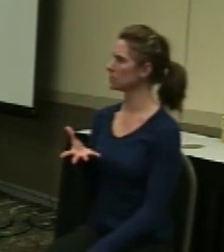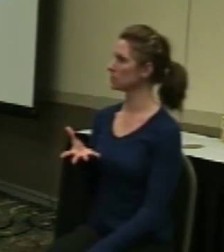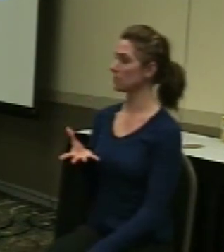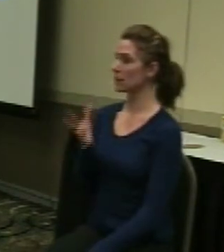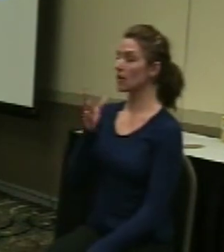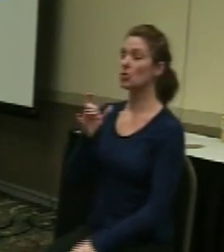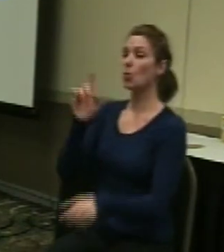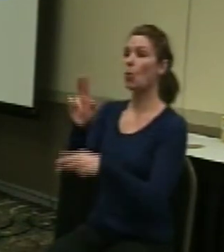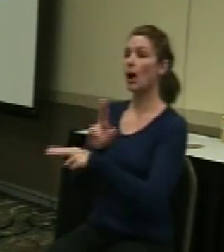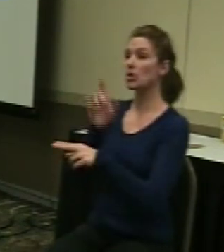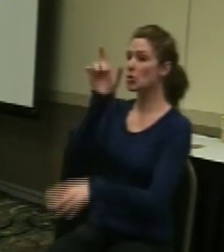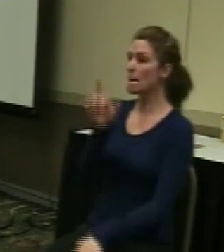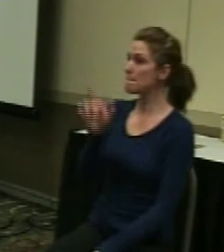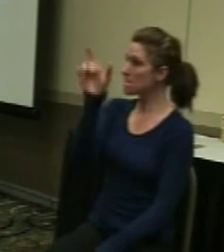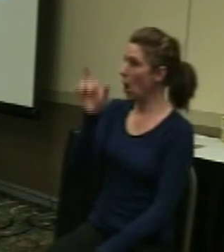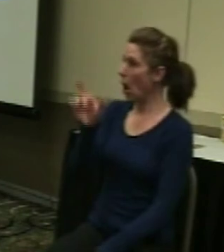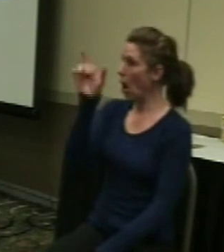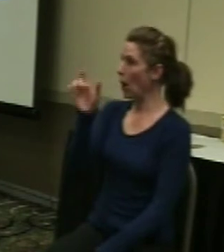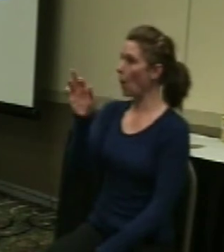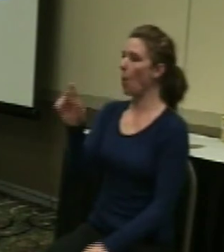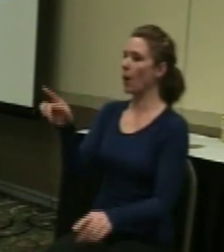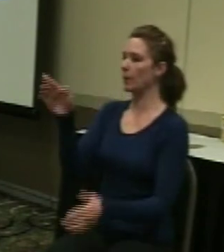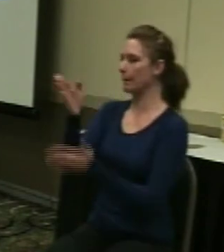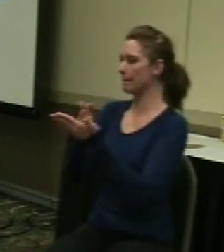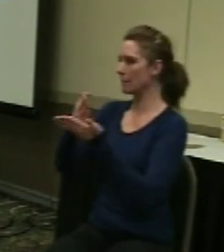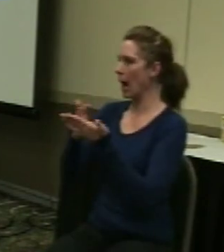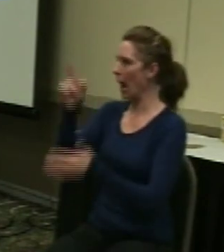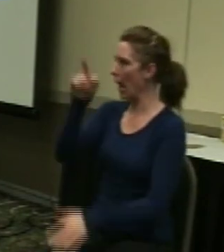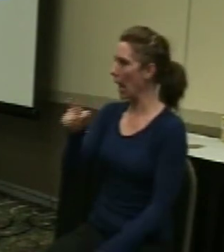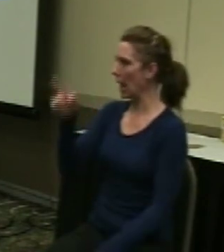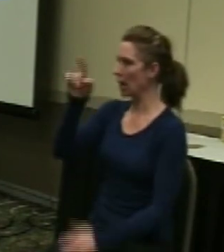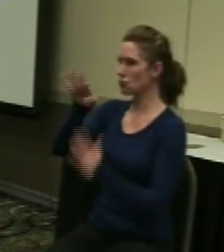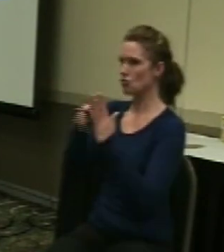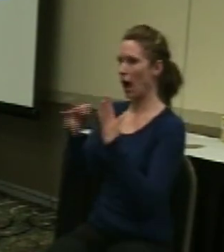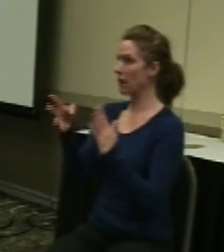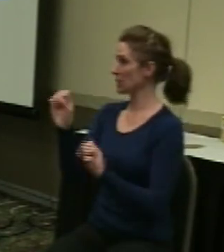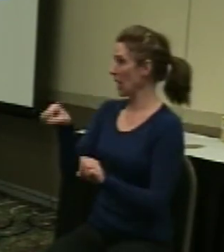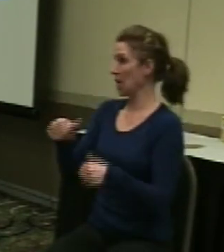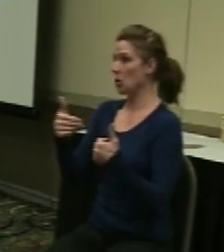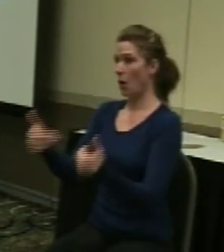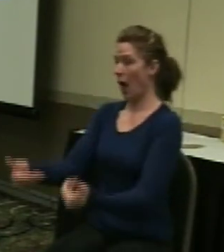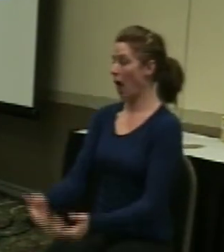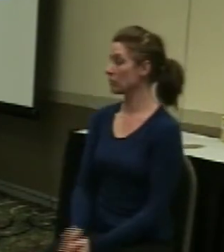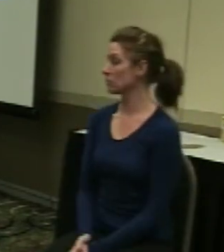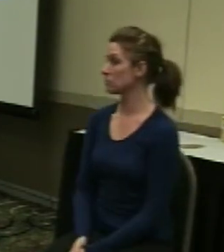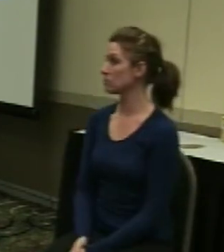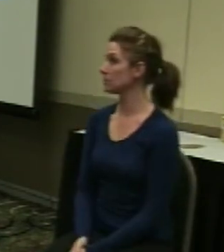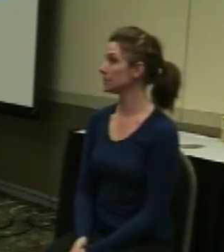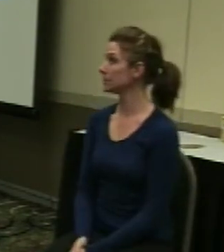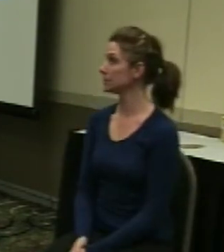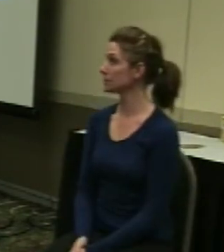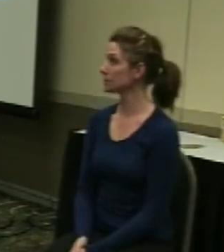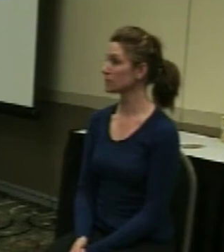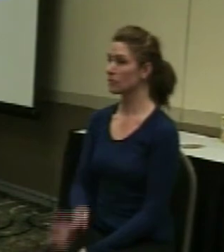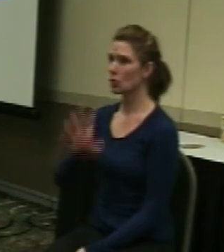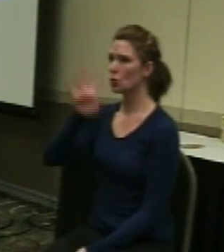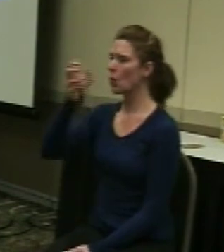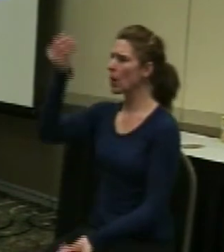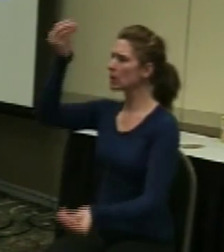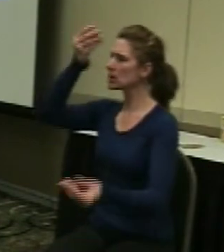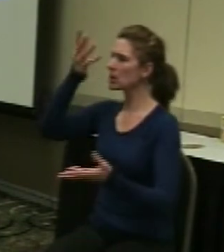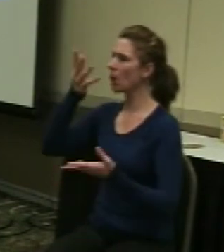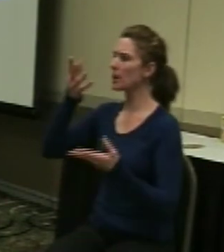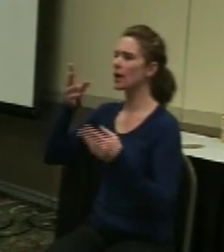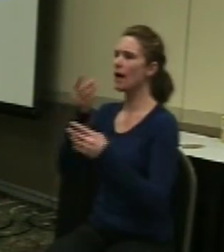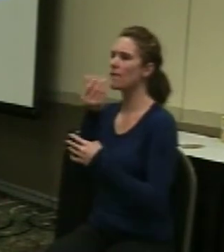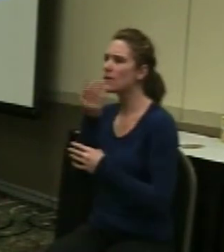bar graphs, or if you want to use pies or something like that, there's nothing at all to keep you from doing that. Would you like to just tell me a few obstacles